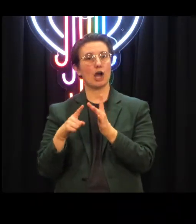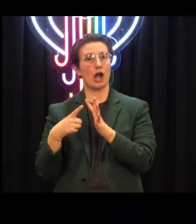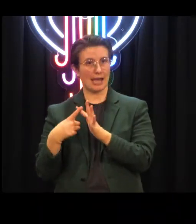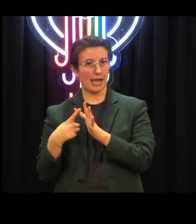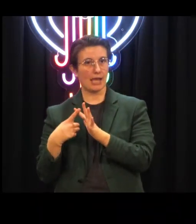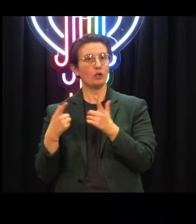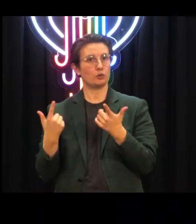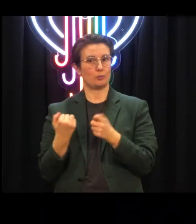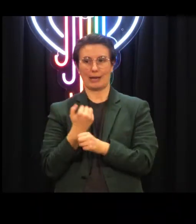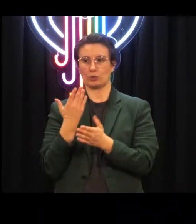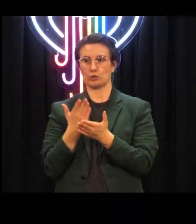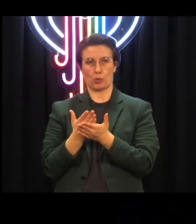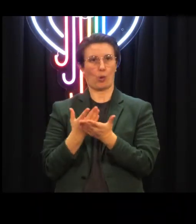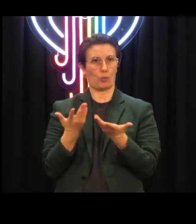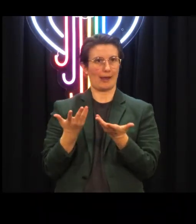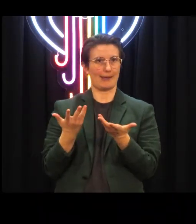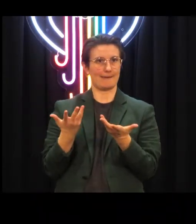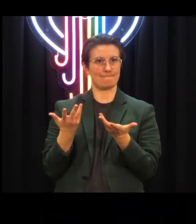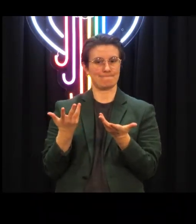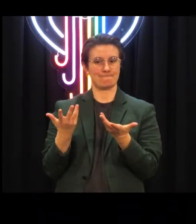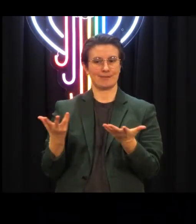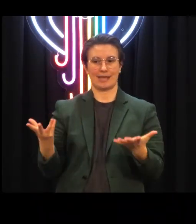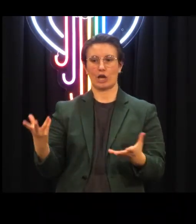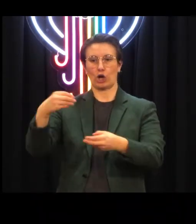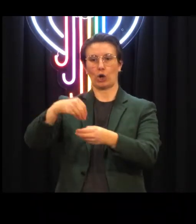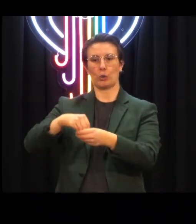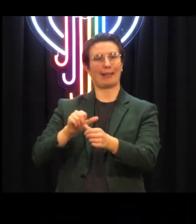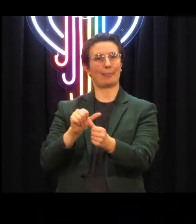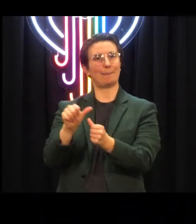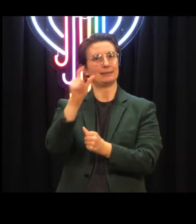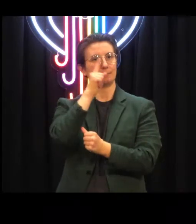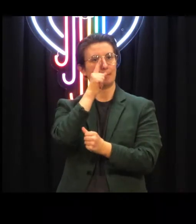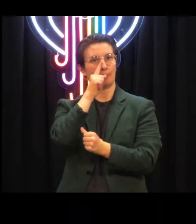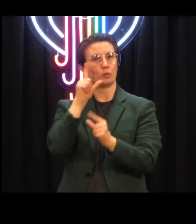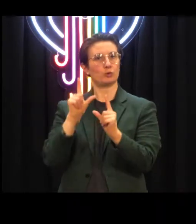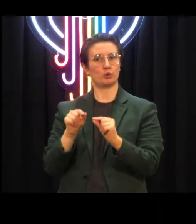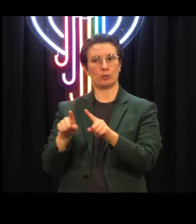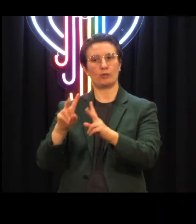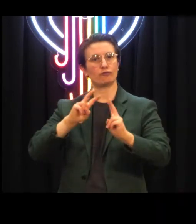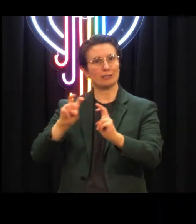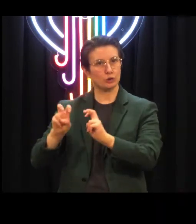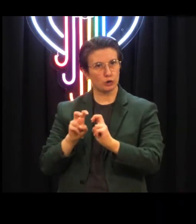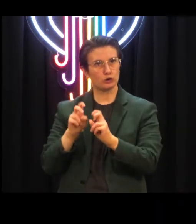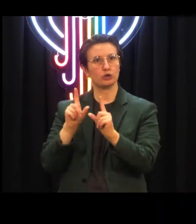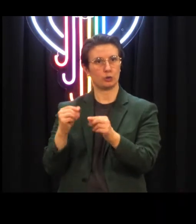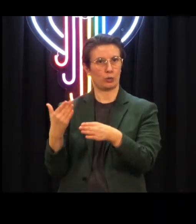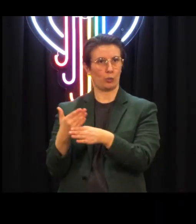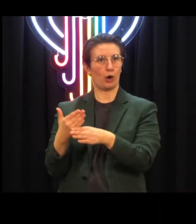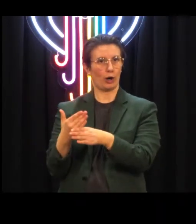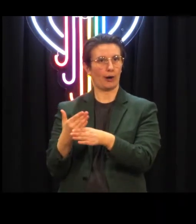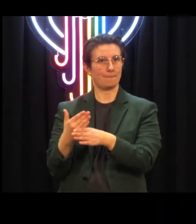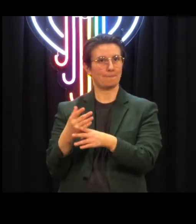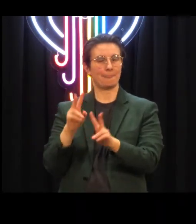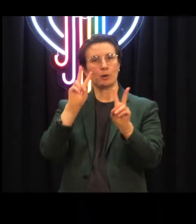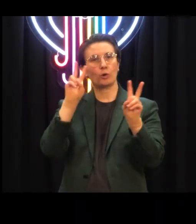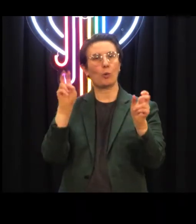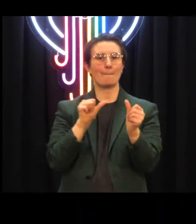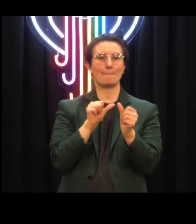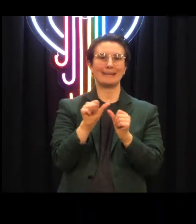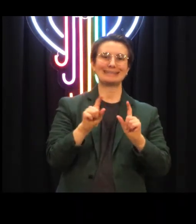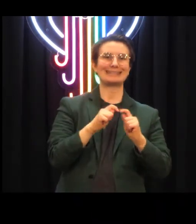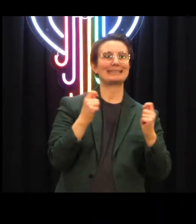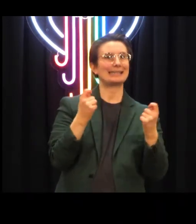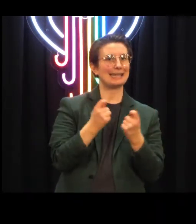platform. We expect the platform will take a best team approach where the best researchers in New Zealand for a given area are